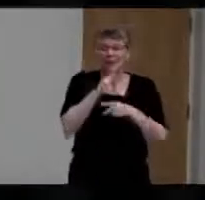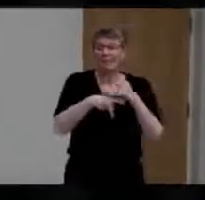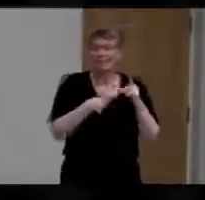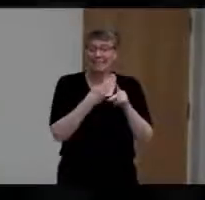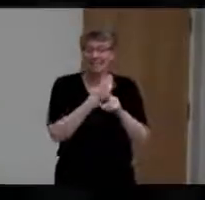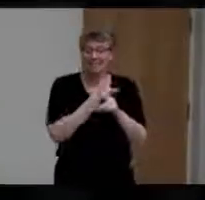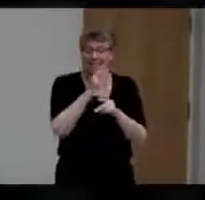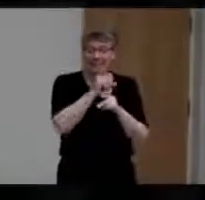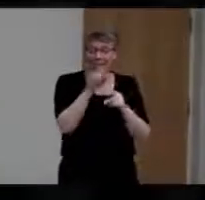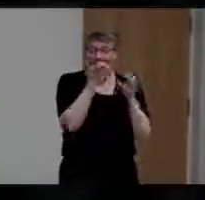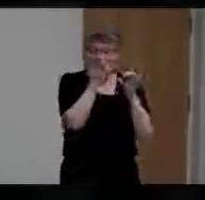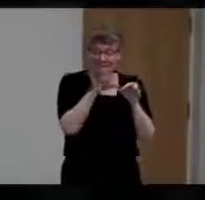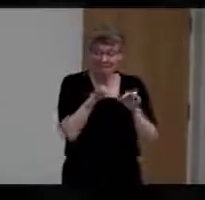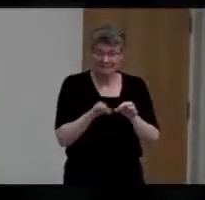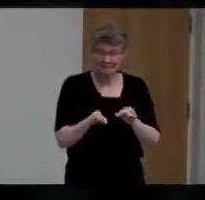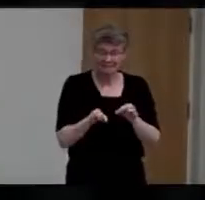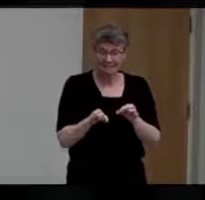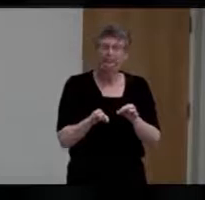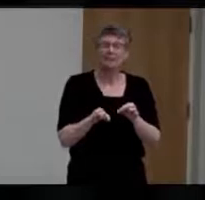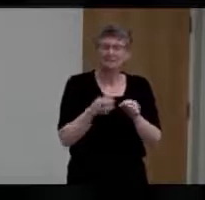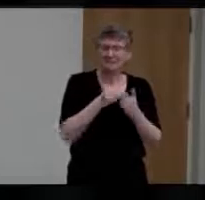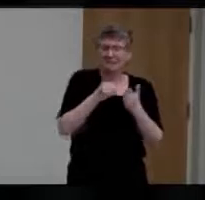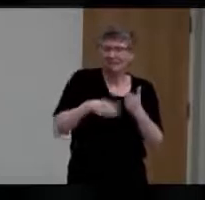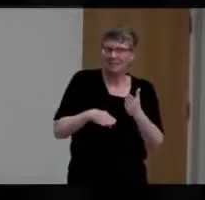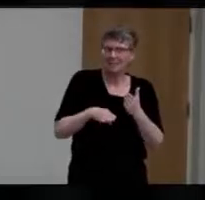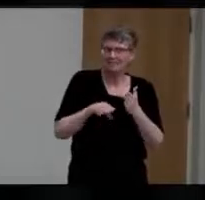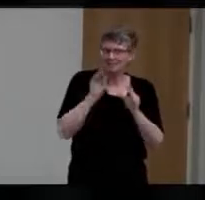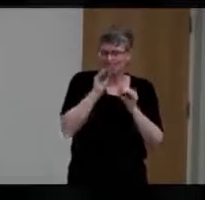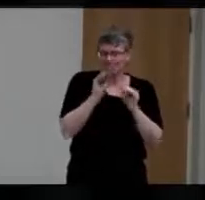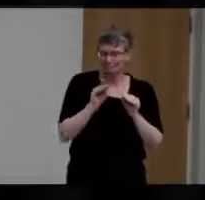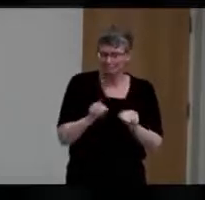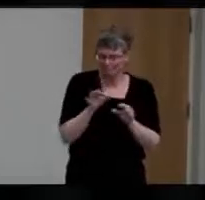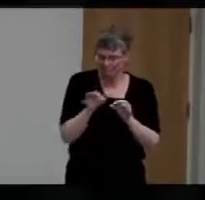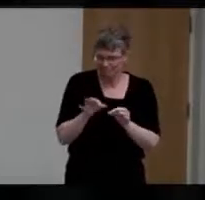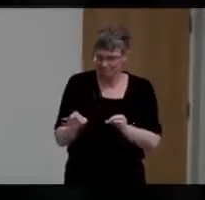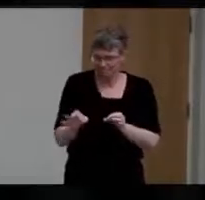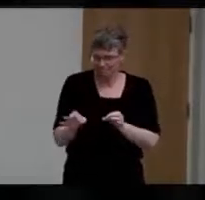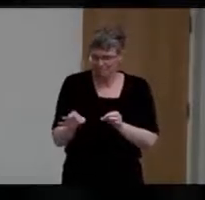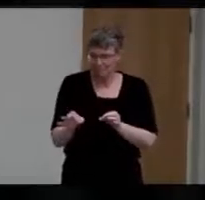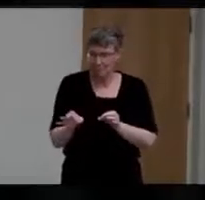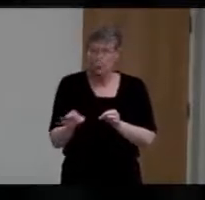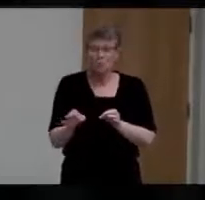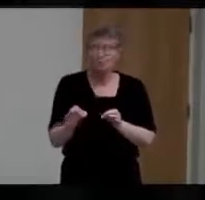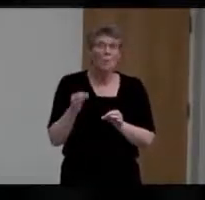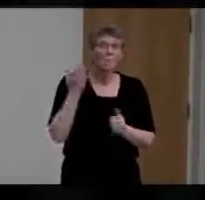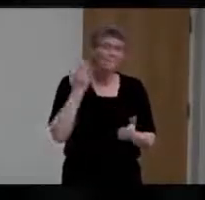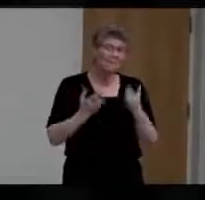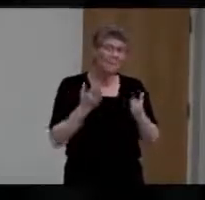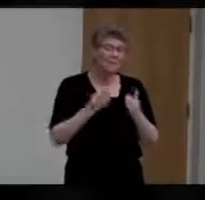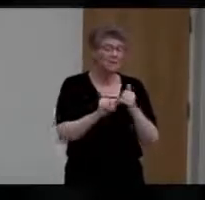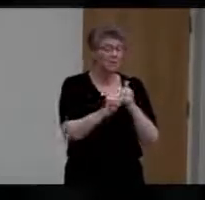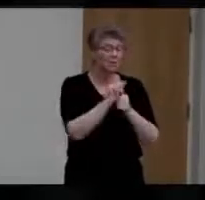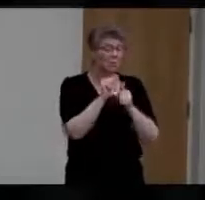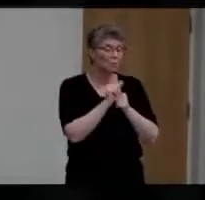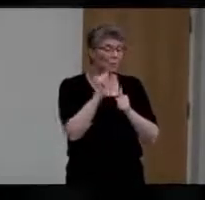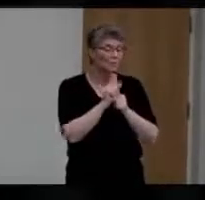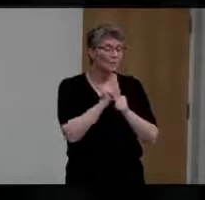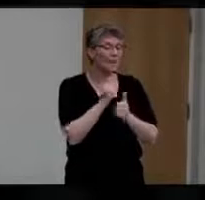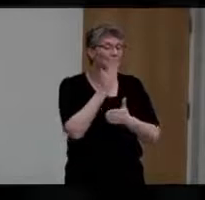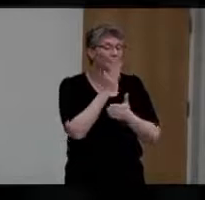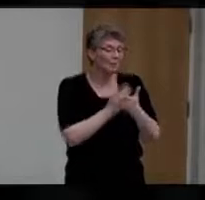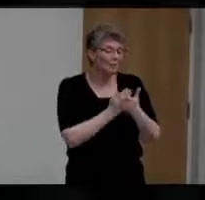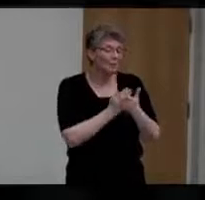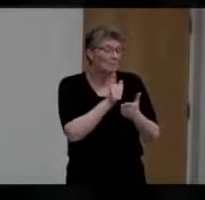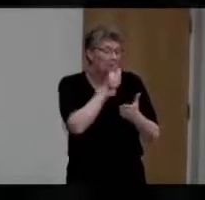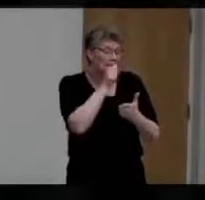is there's maybe a minute risk of loss of privacy or a disclosure, unwanted disclosure, but the flip side